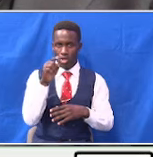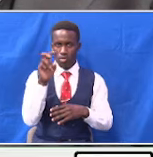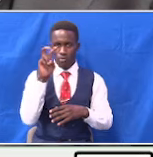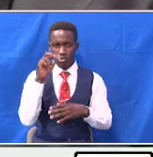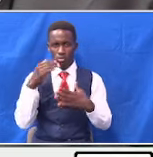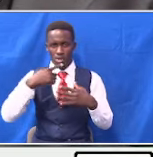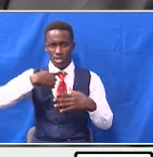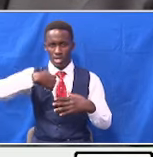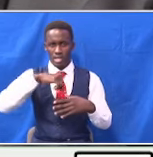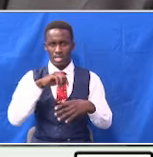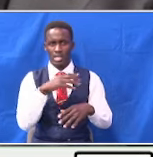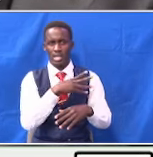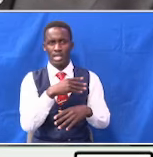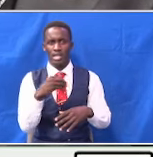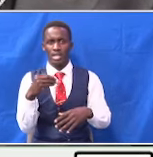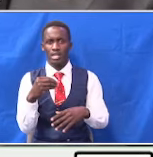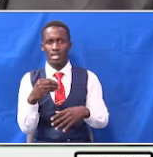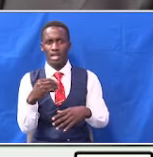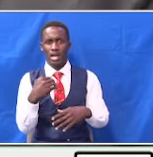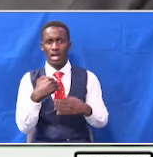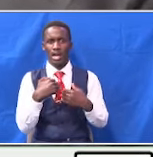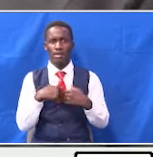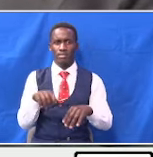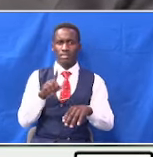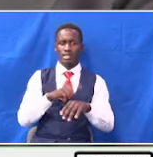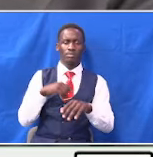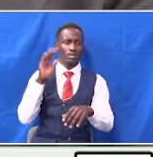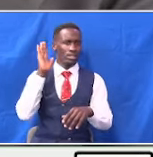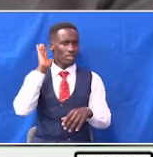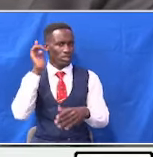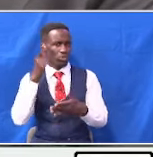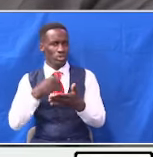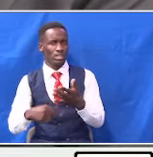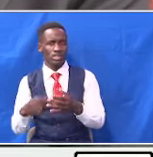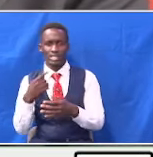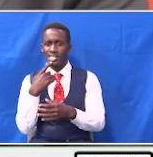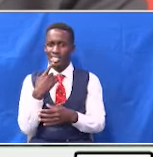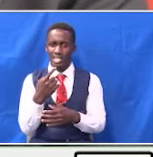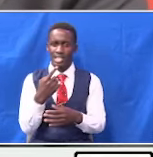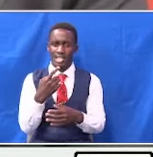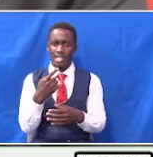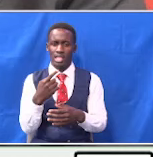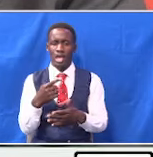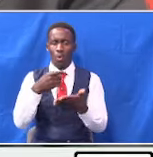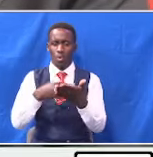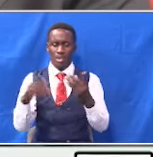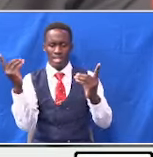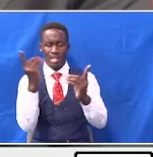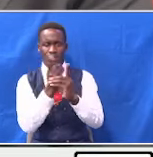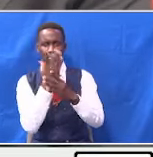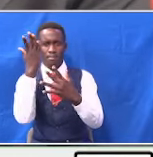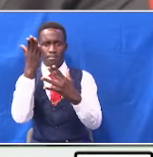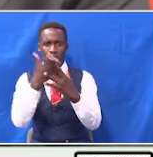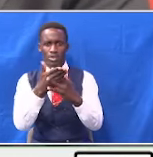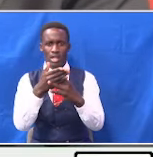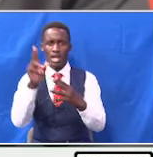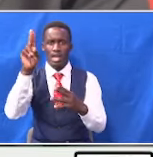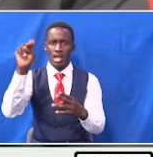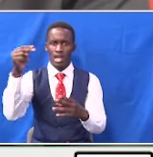will have a moment of listening to what we said, what's the difference between